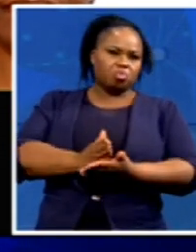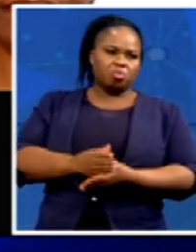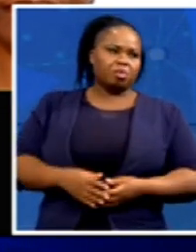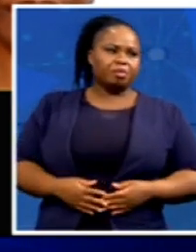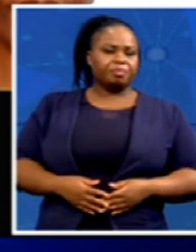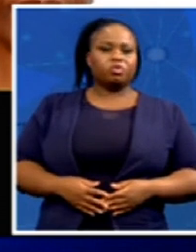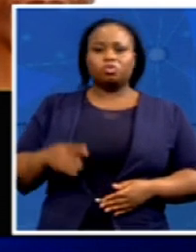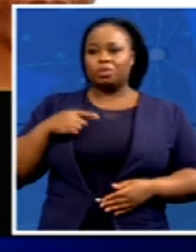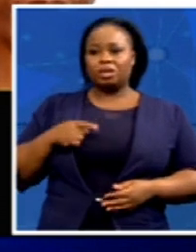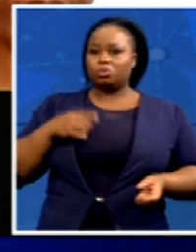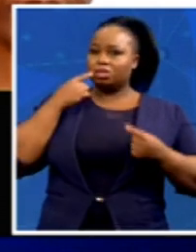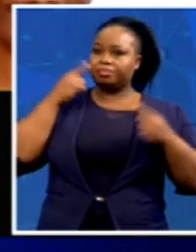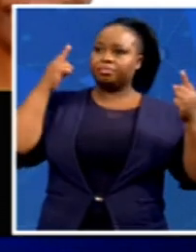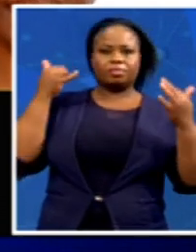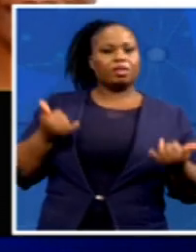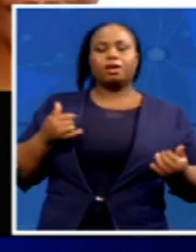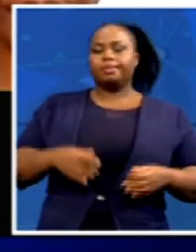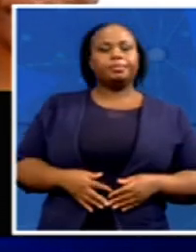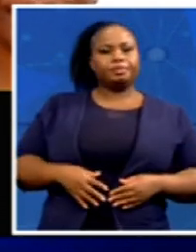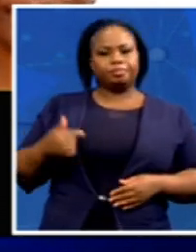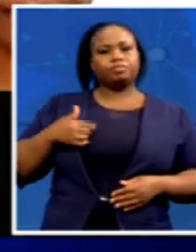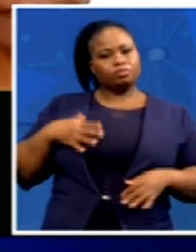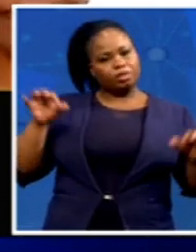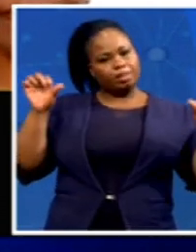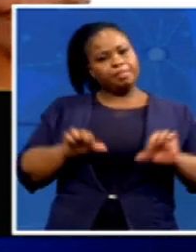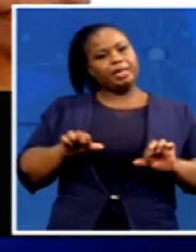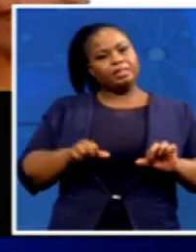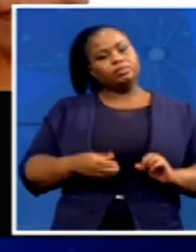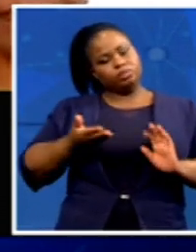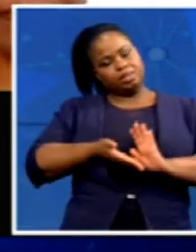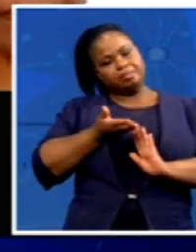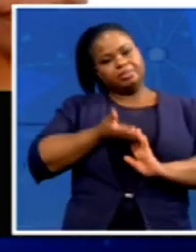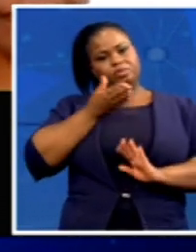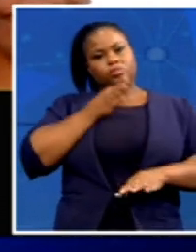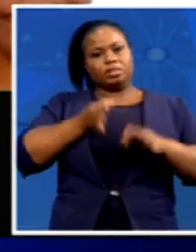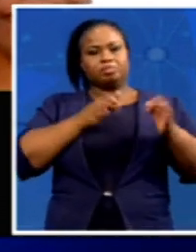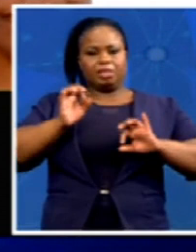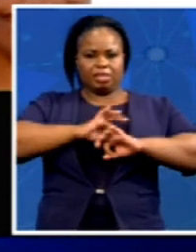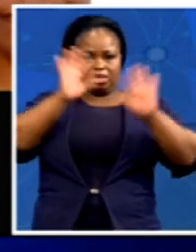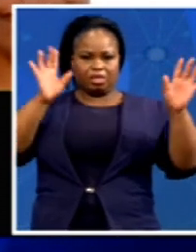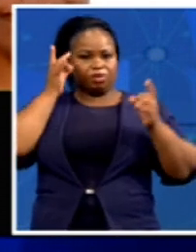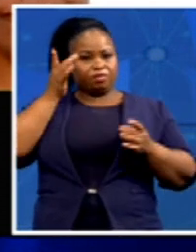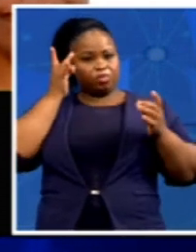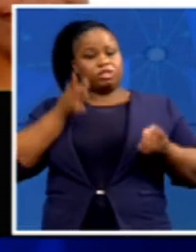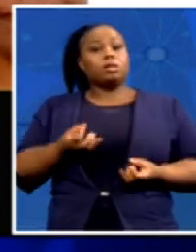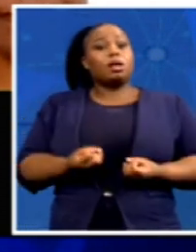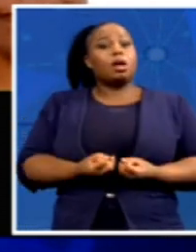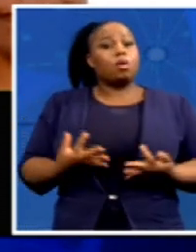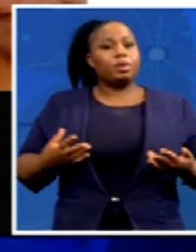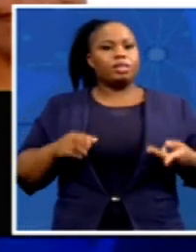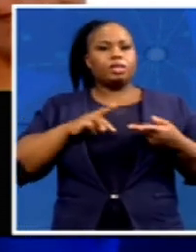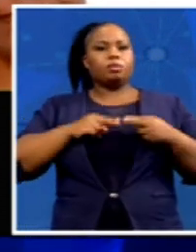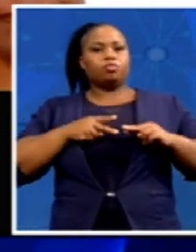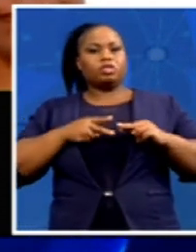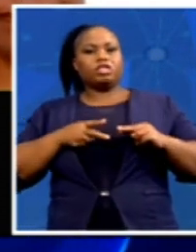We want to come back to you and give you the exact information with respect to how many mutations are we seeing and at which point.